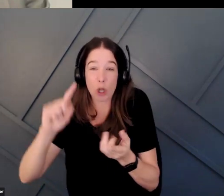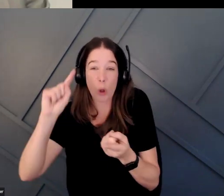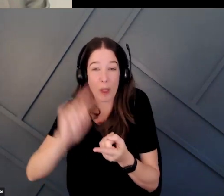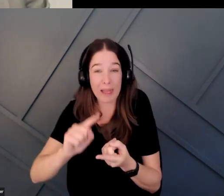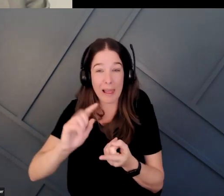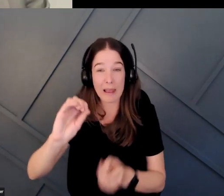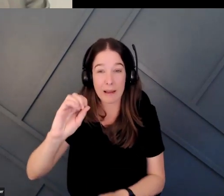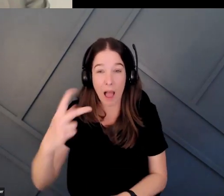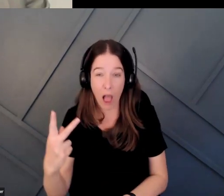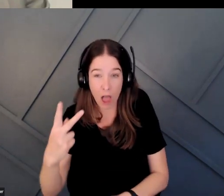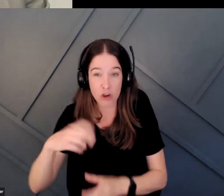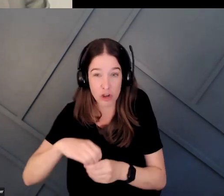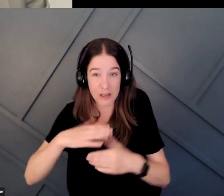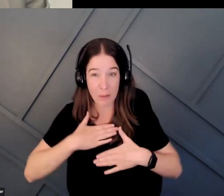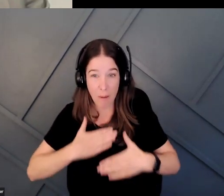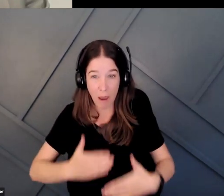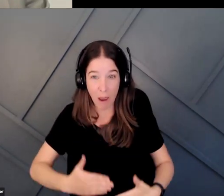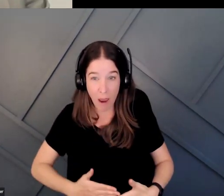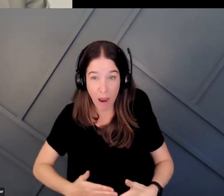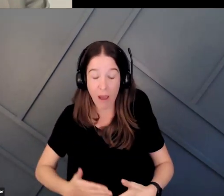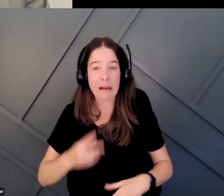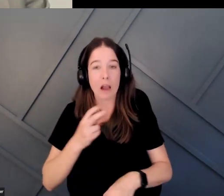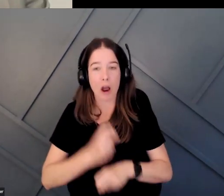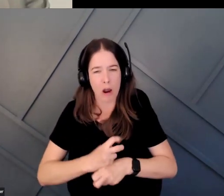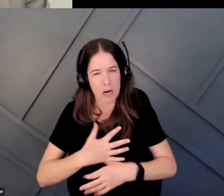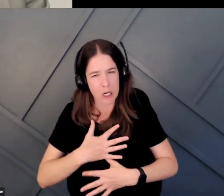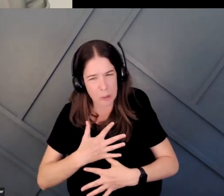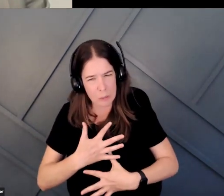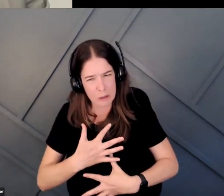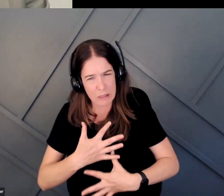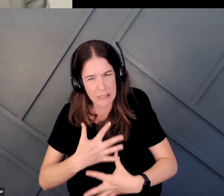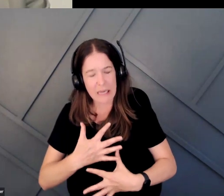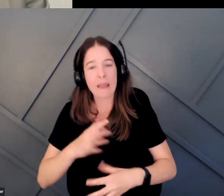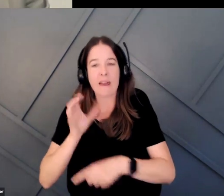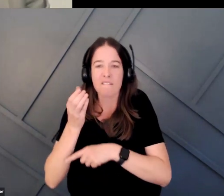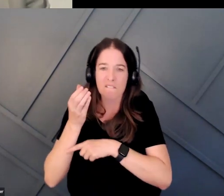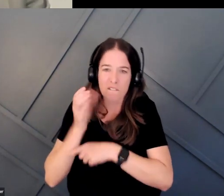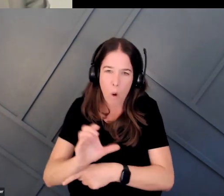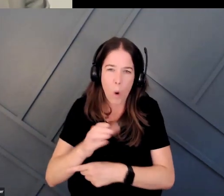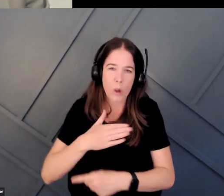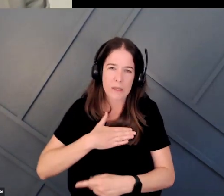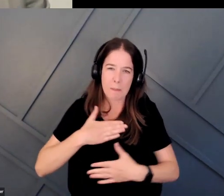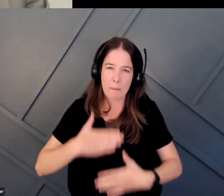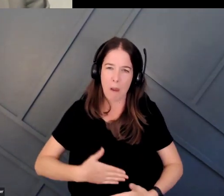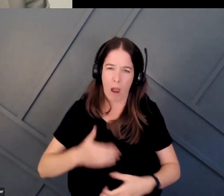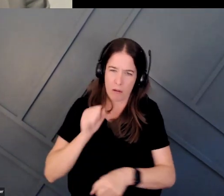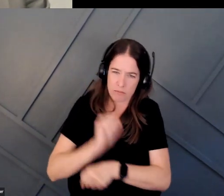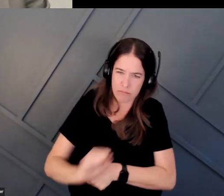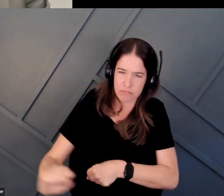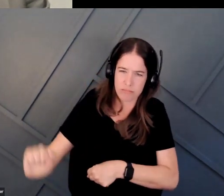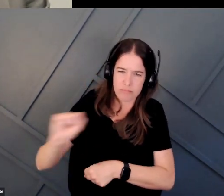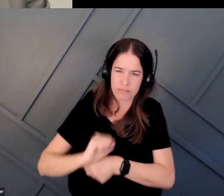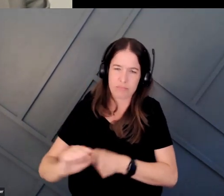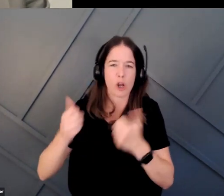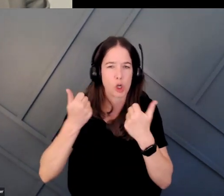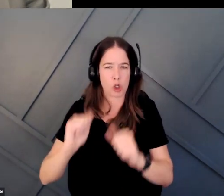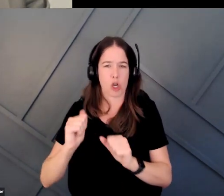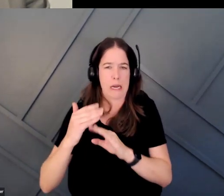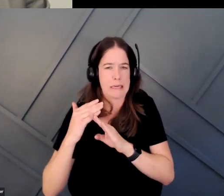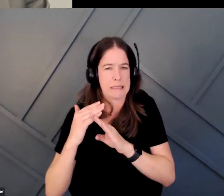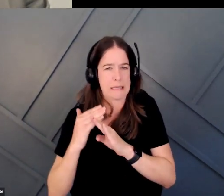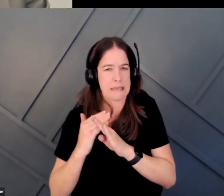breathe and thus forces the body to work harder to beat the heat. Now, why am I describing